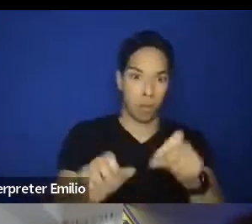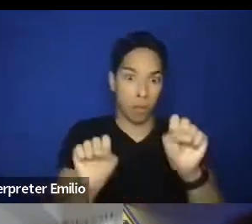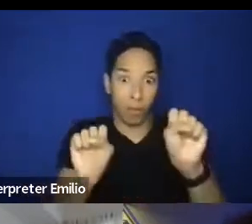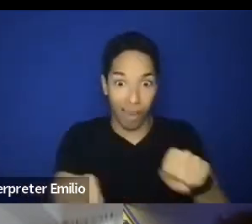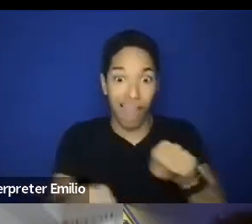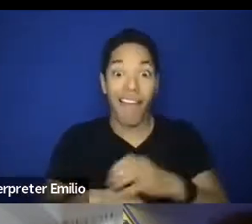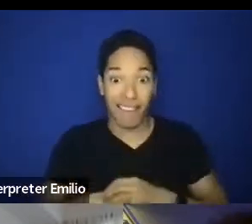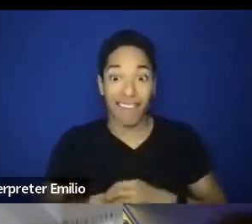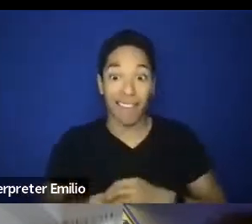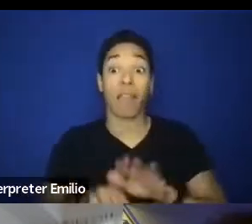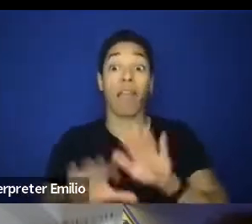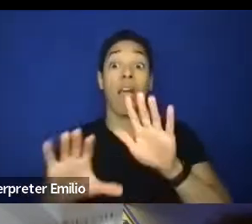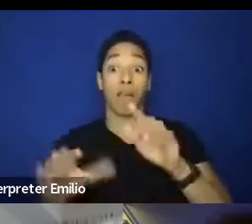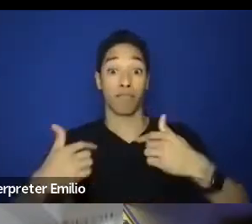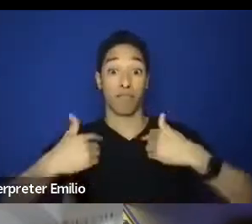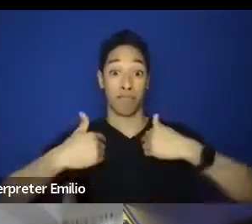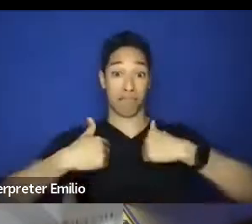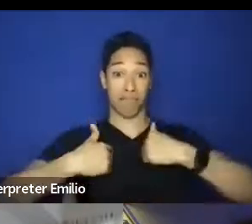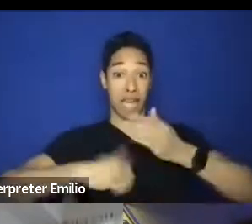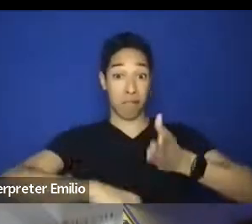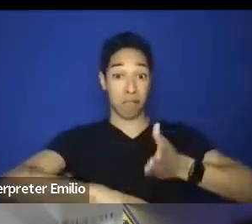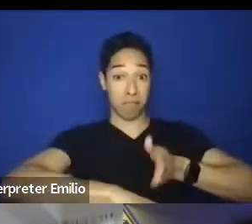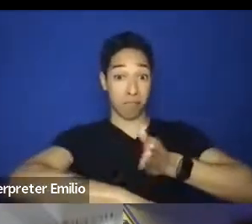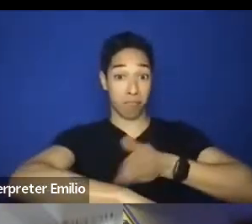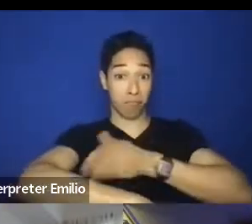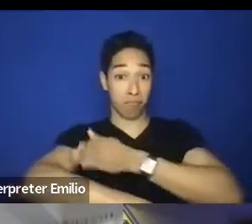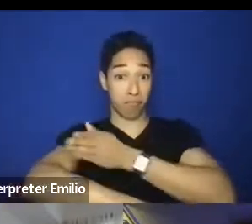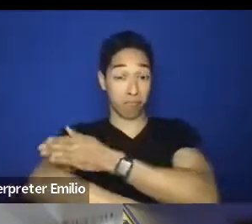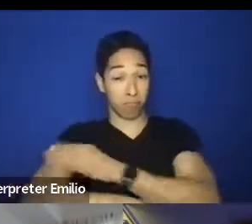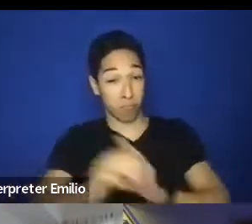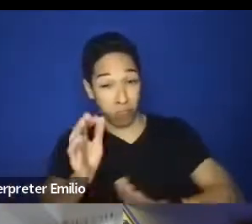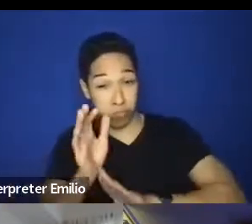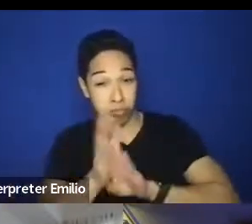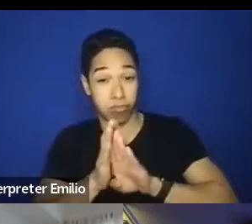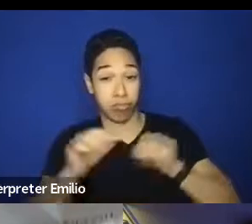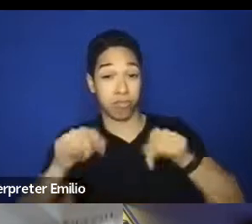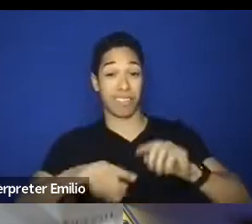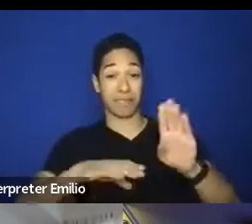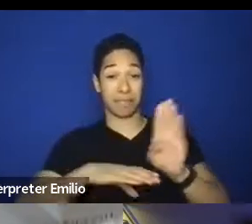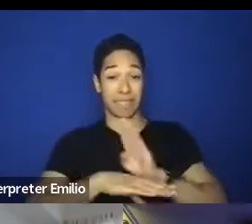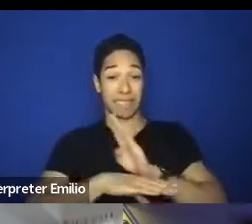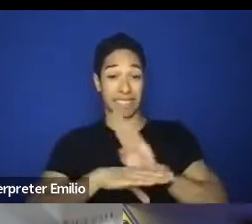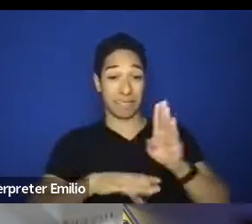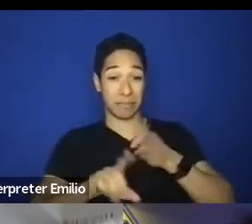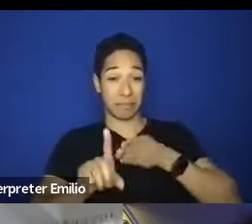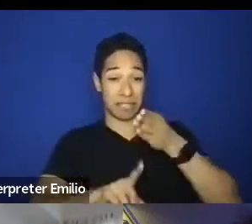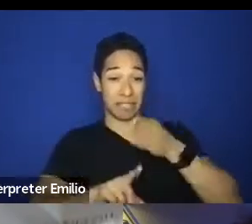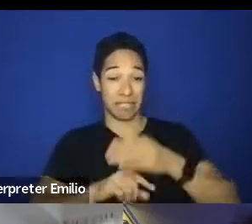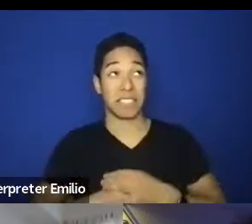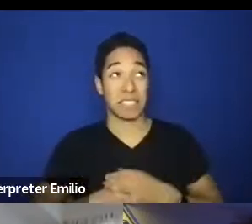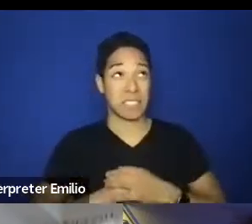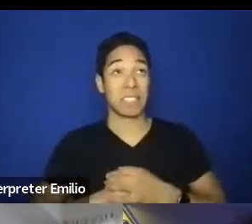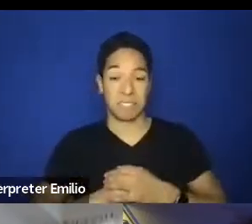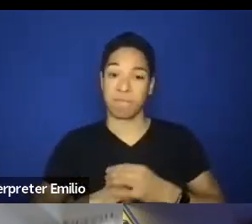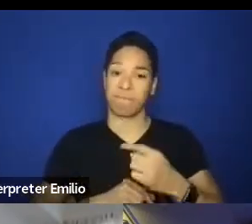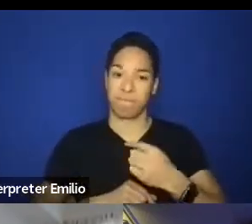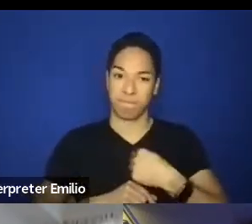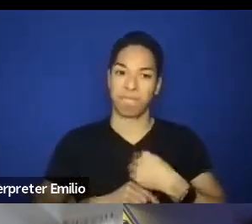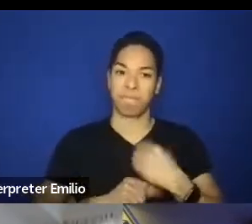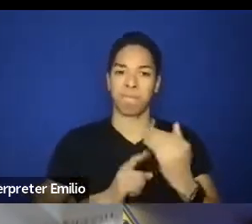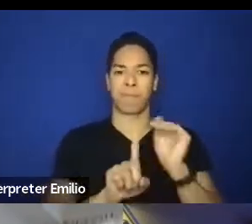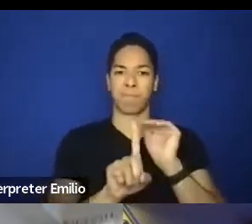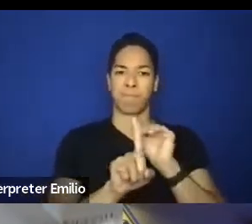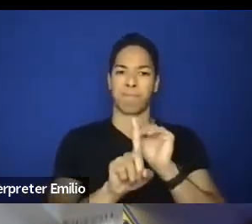But as I've grown in the industry and the profession, I just have to remind